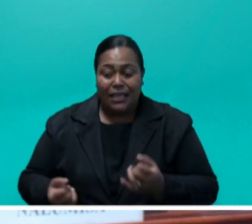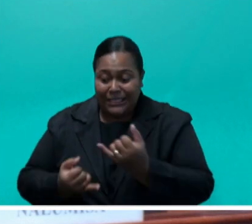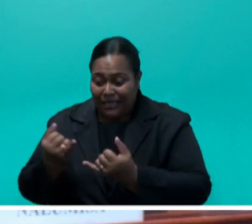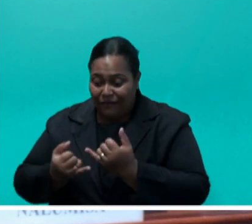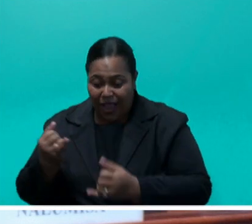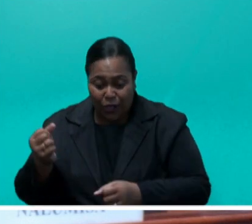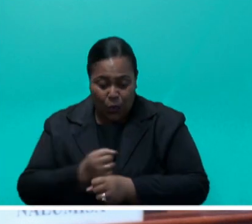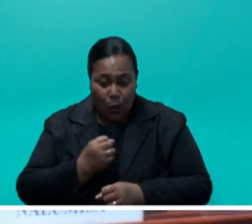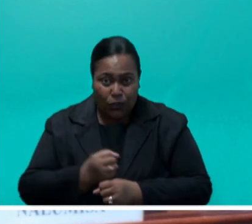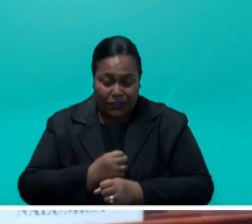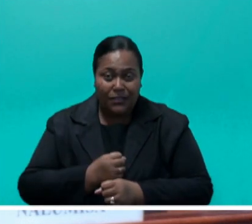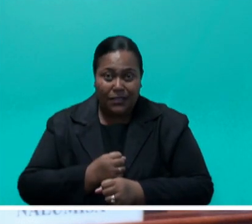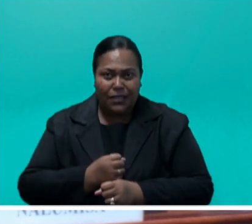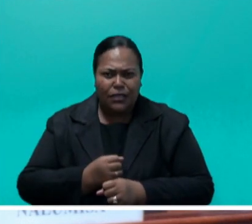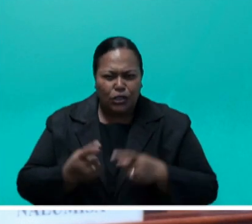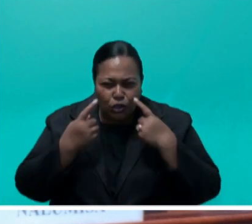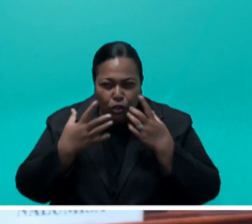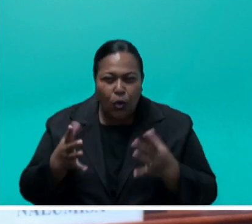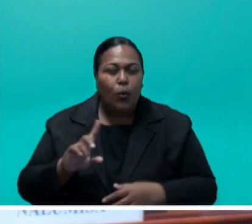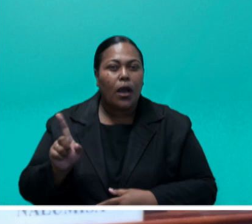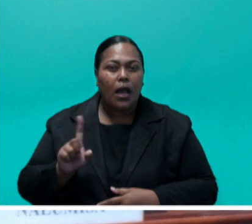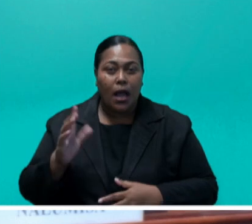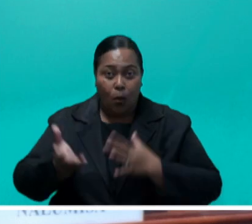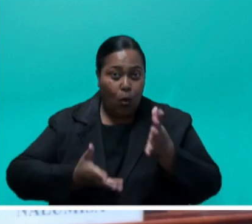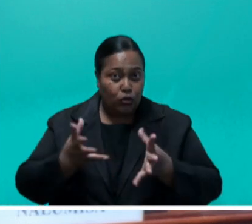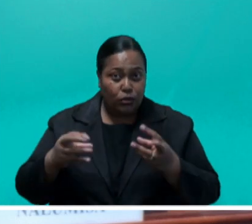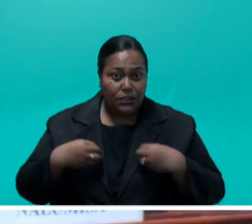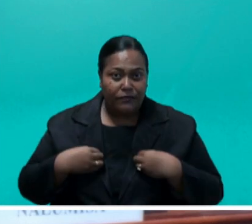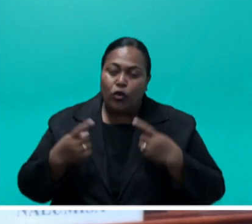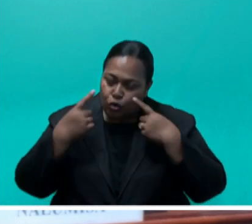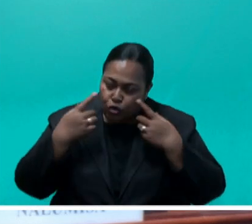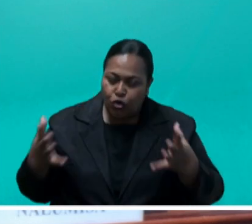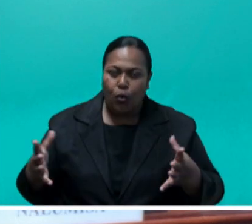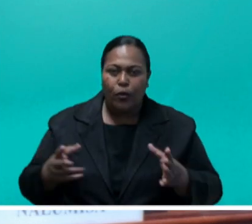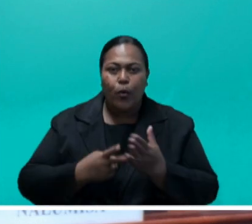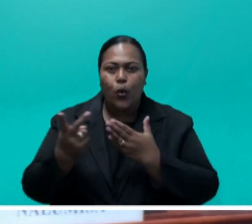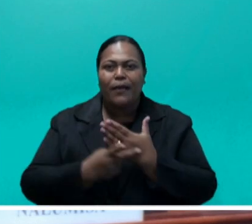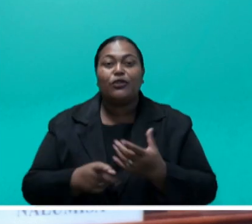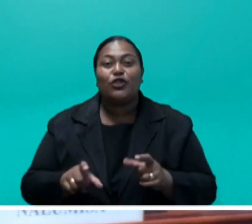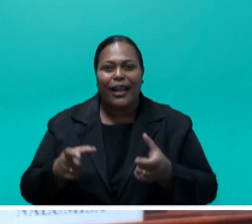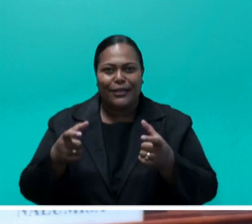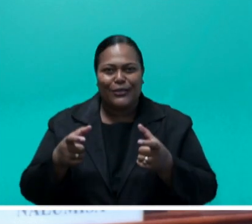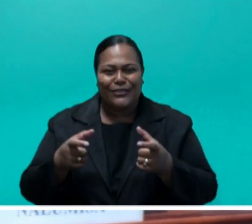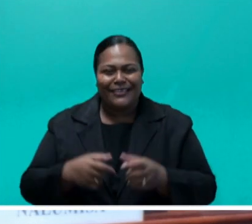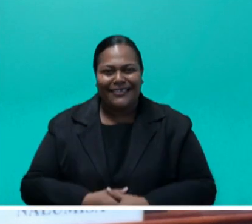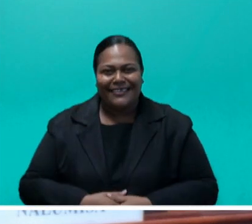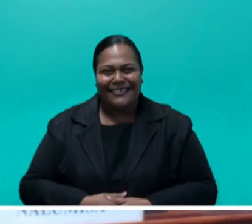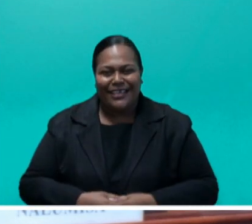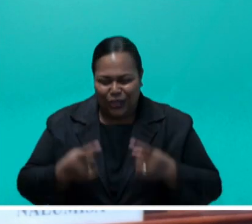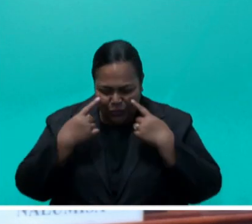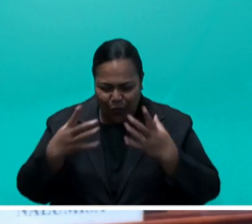awardees reflects the program's challenging nature, emphasizing